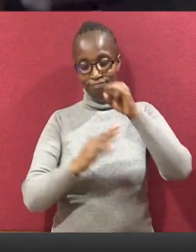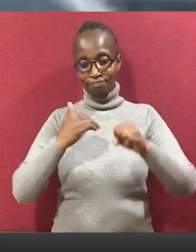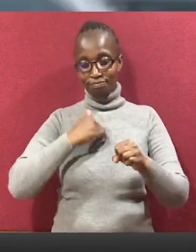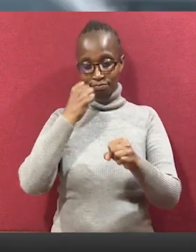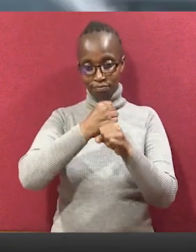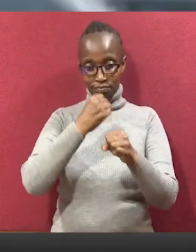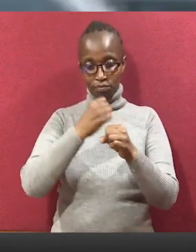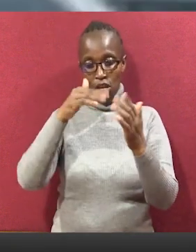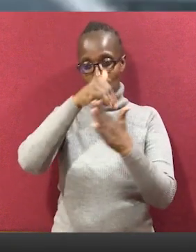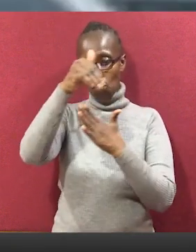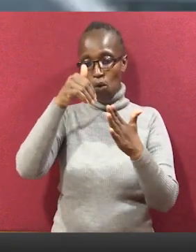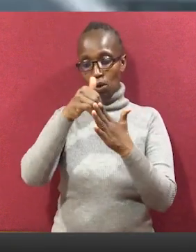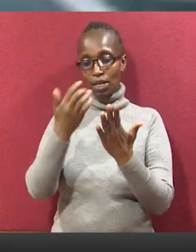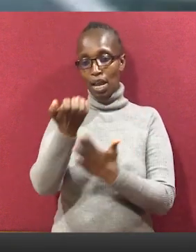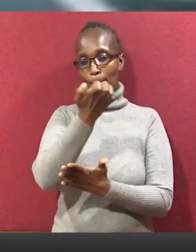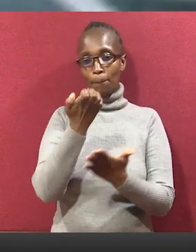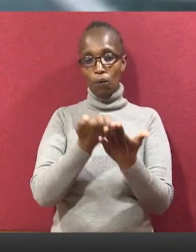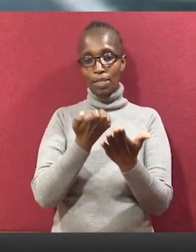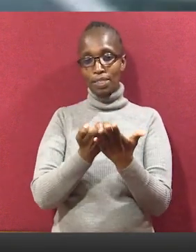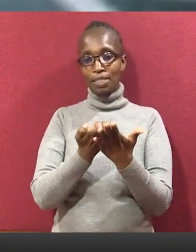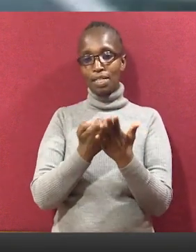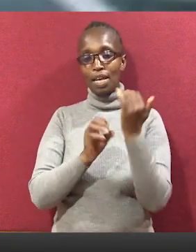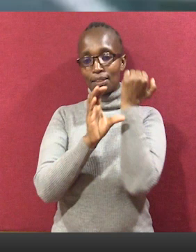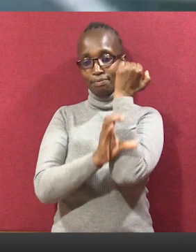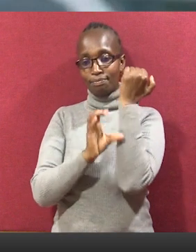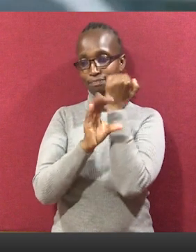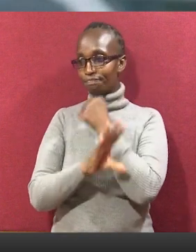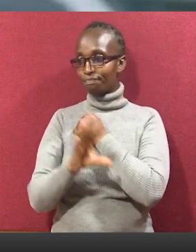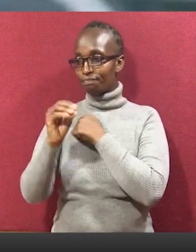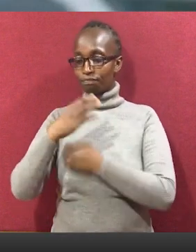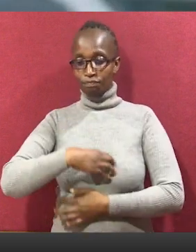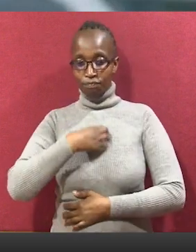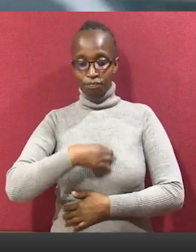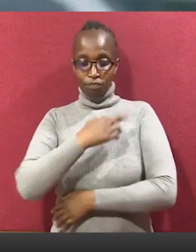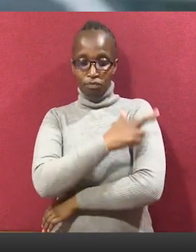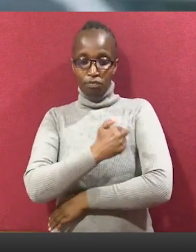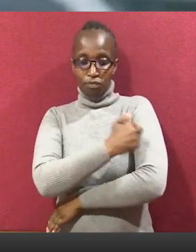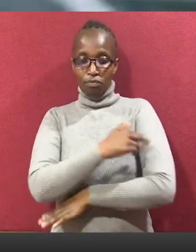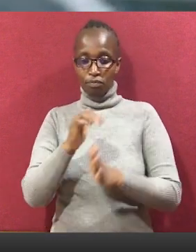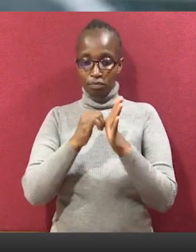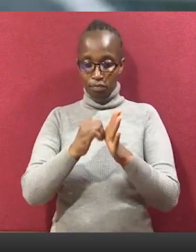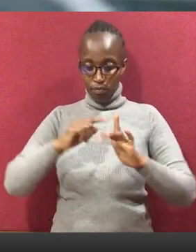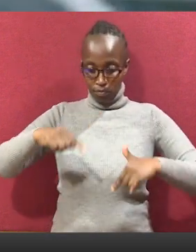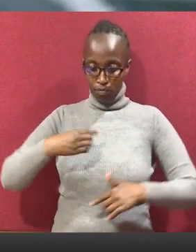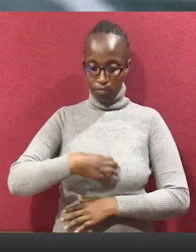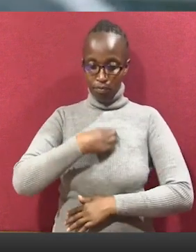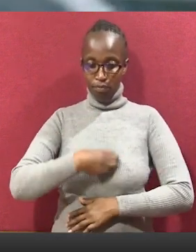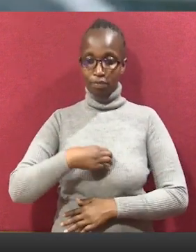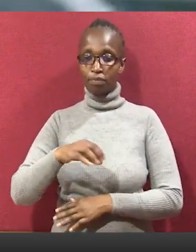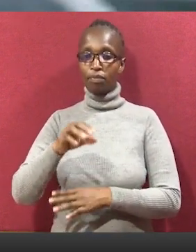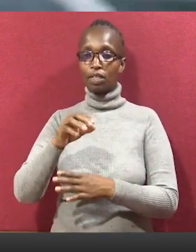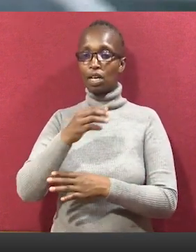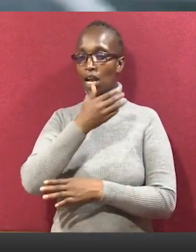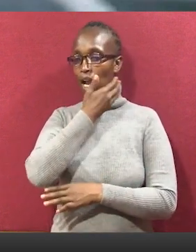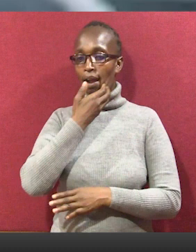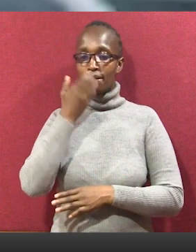about going for all employees of Safaricom from across the country, going to visit hospitals like I'm visiting Kenyatta National Hospital